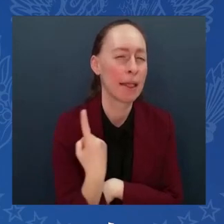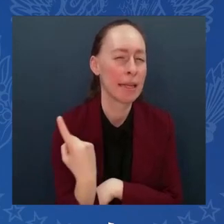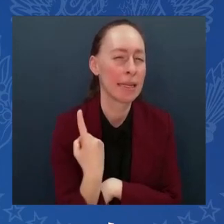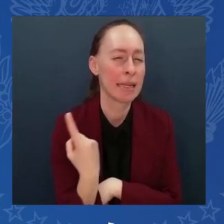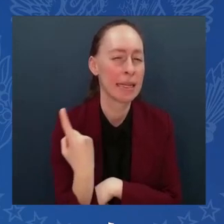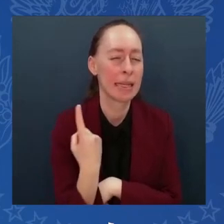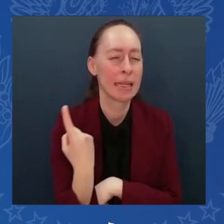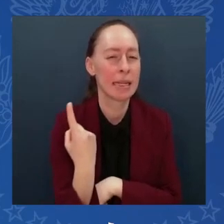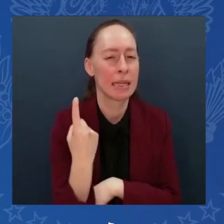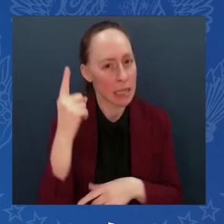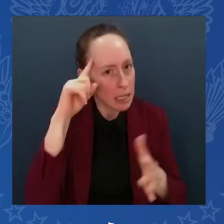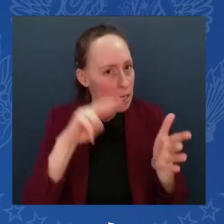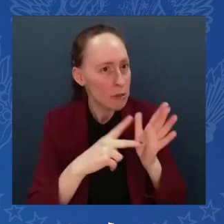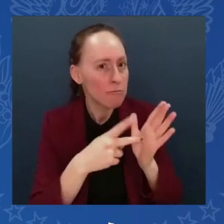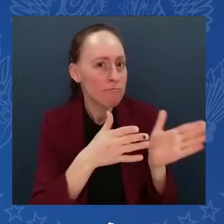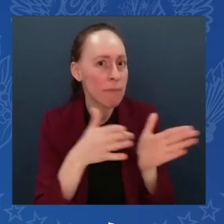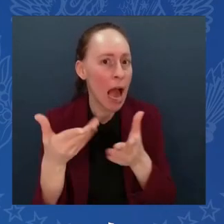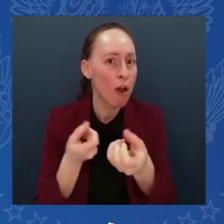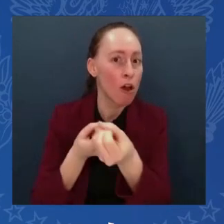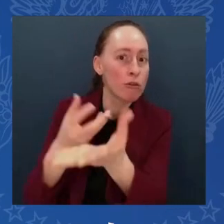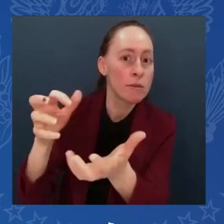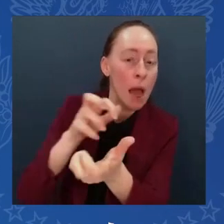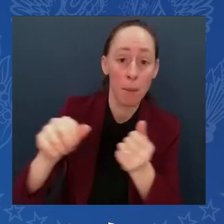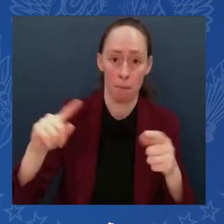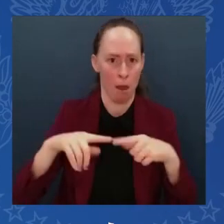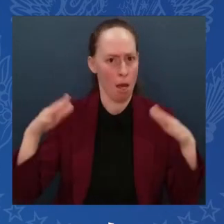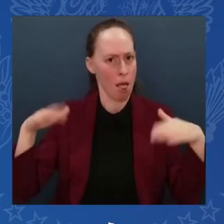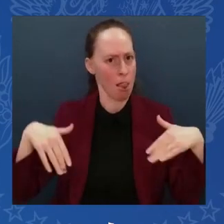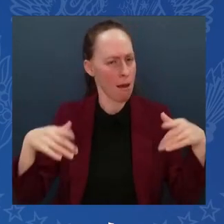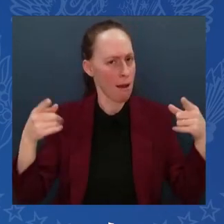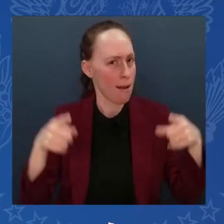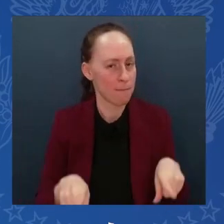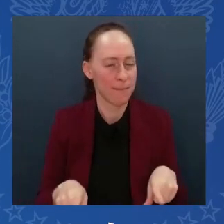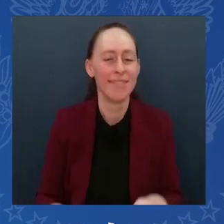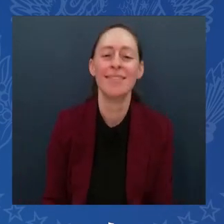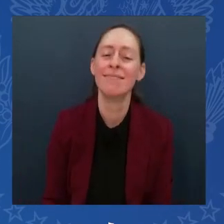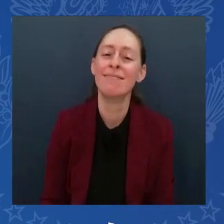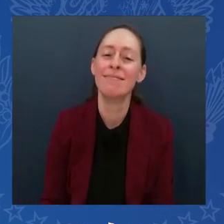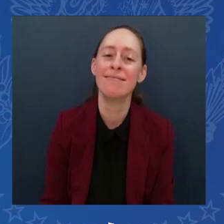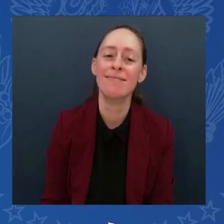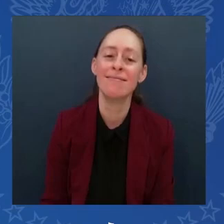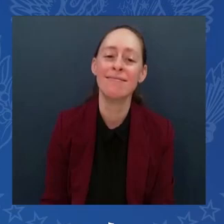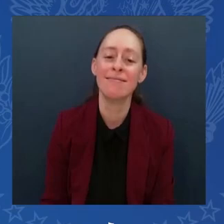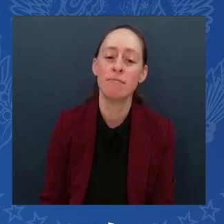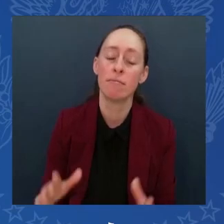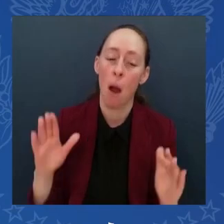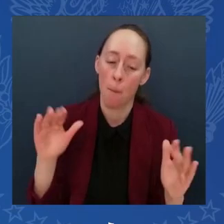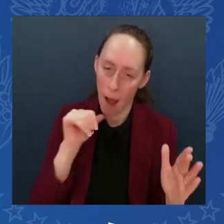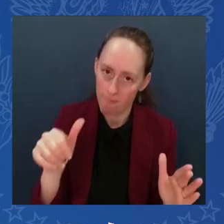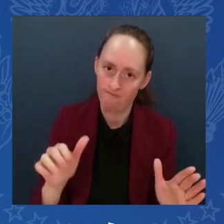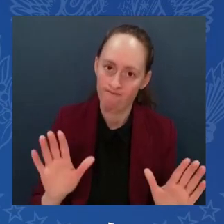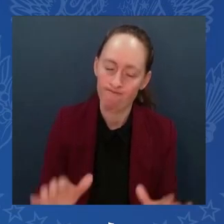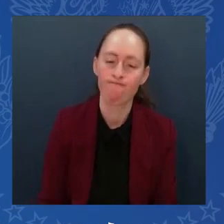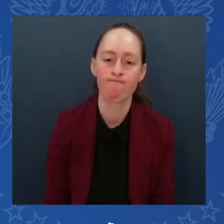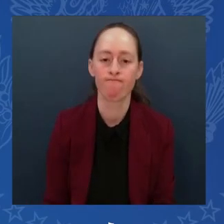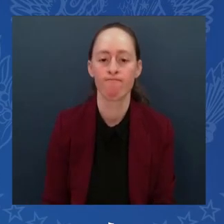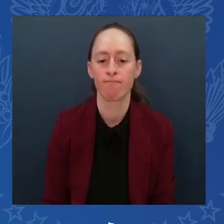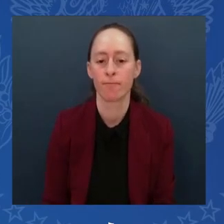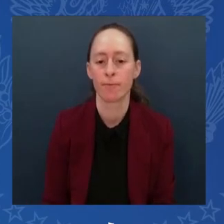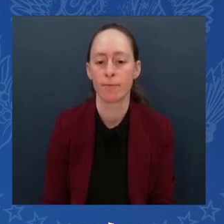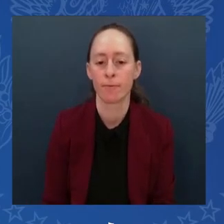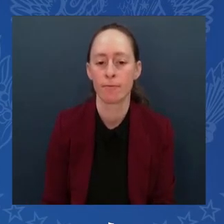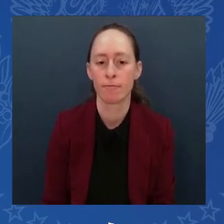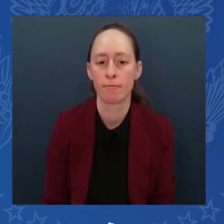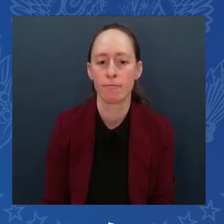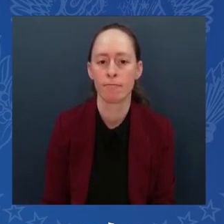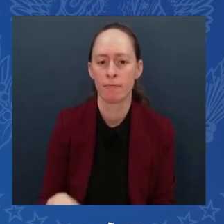and my hope is it will not. Thank you all. Thank you, Mr. President. I'll take one more. Thank you,